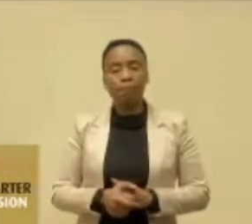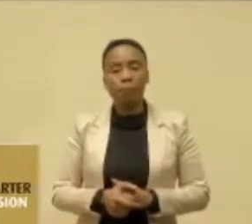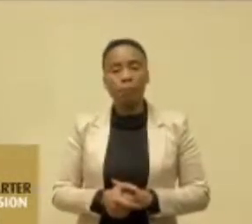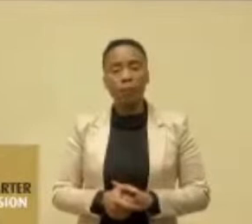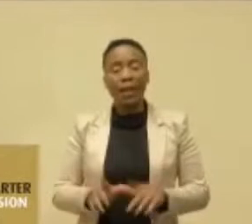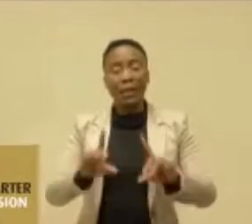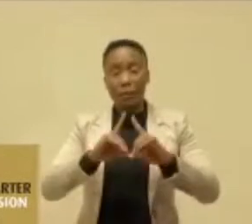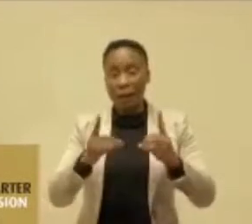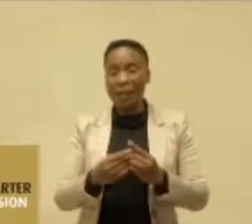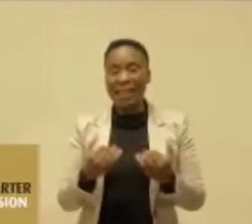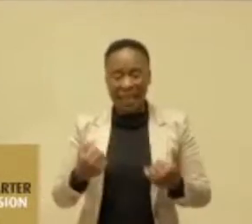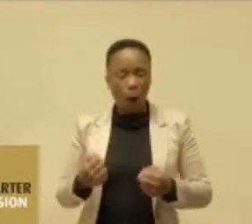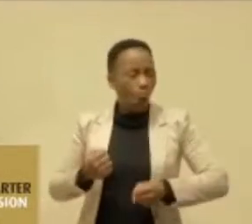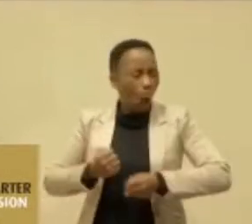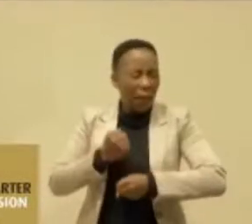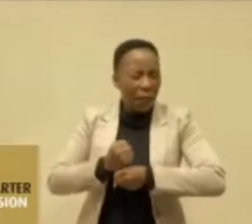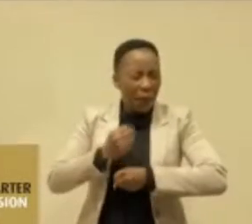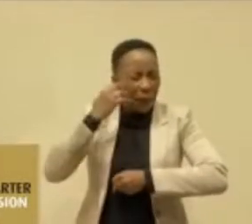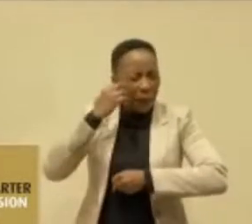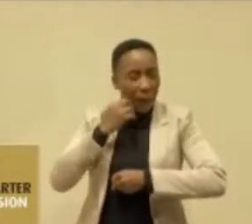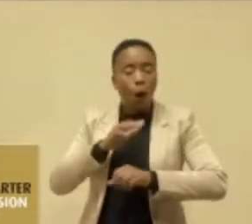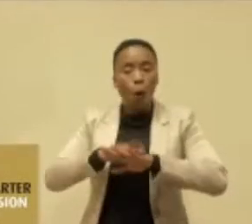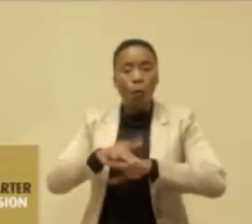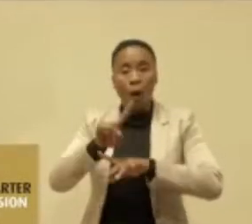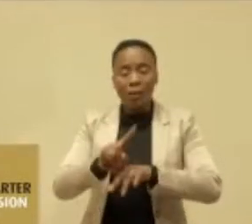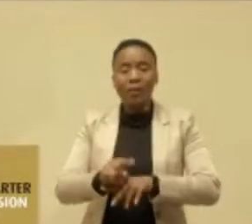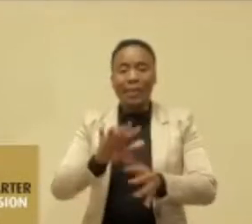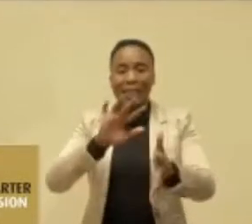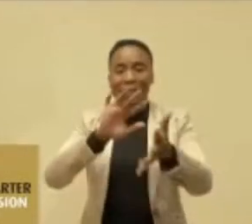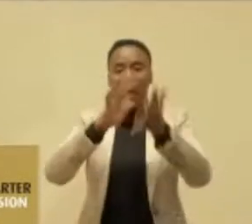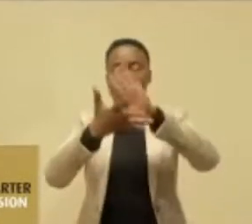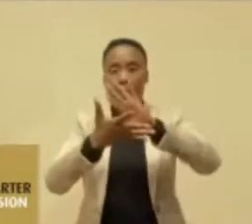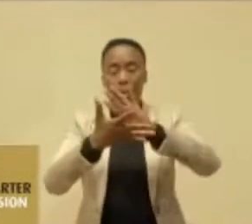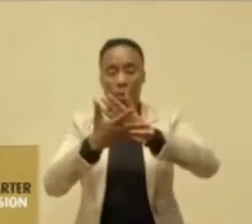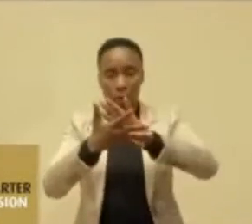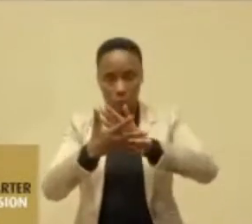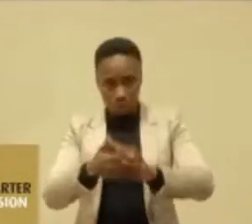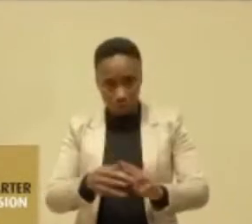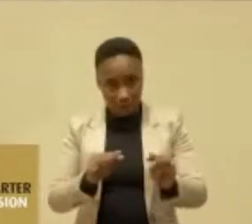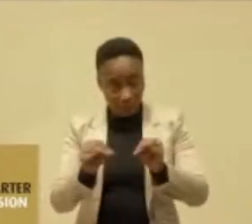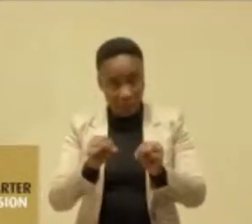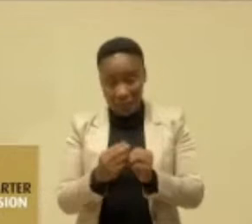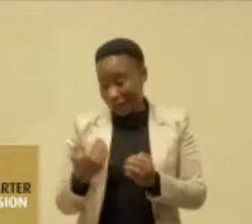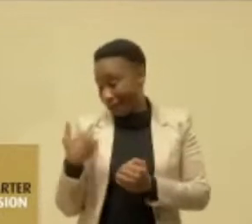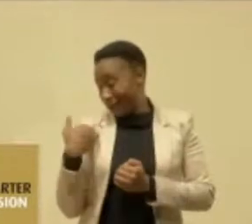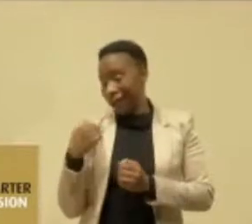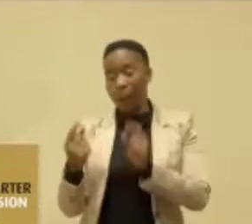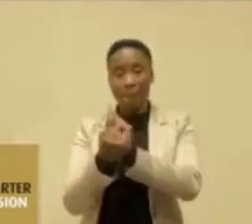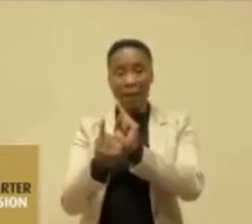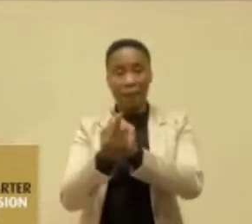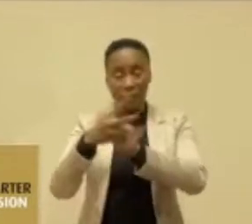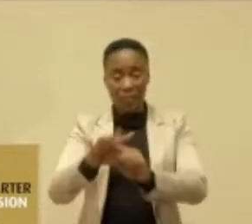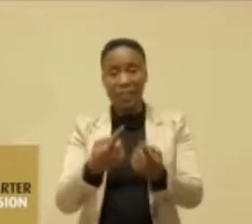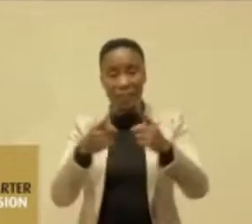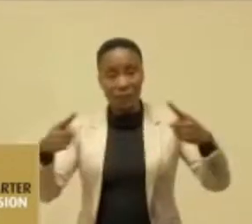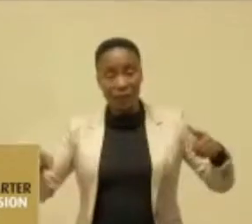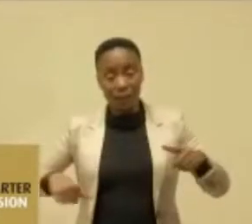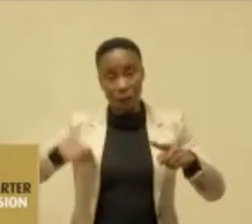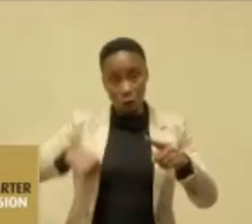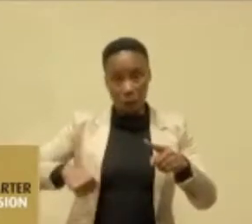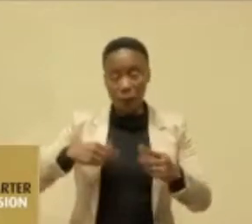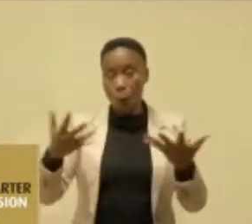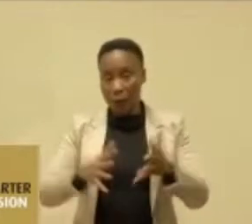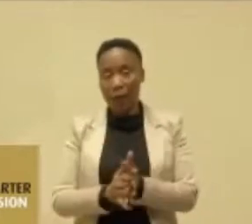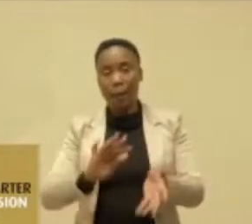is working very hard on disaster management we have recently met with different municipalities on their disaster management